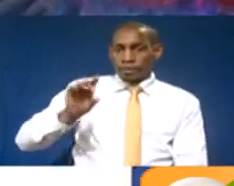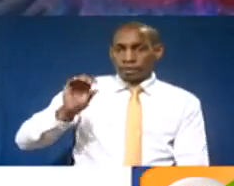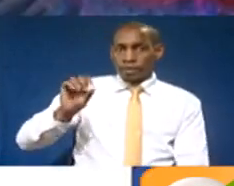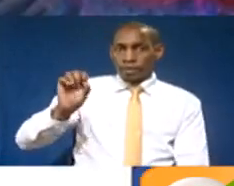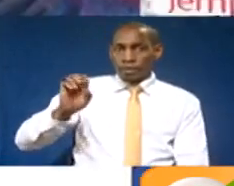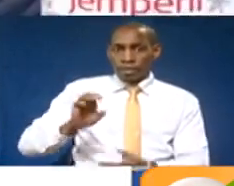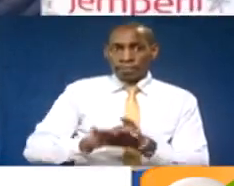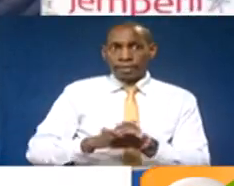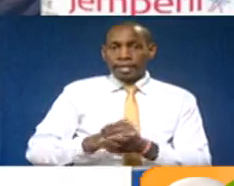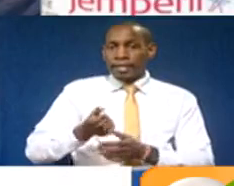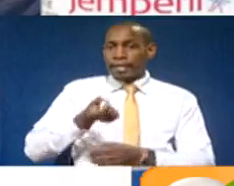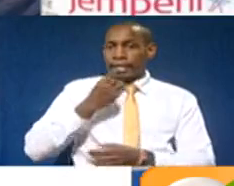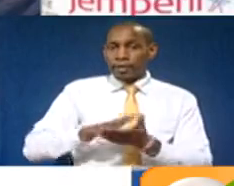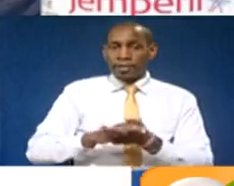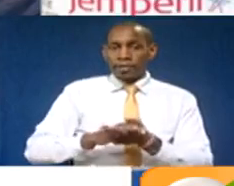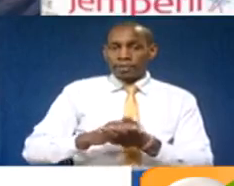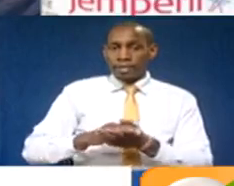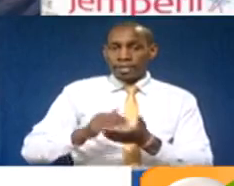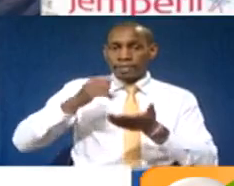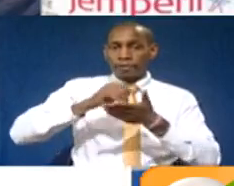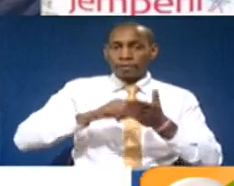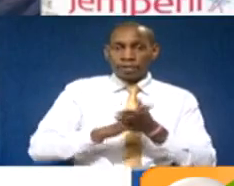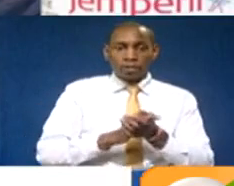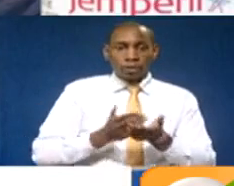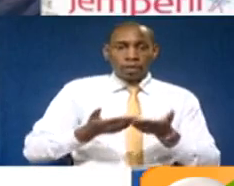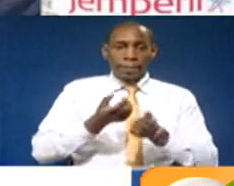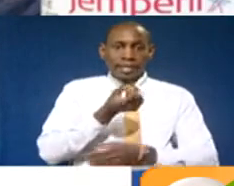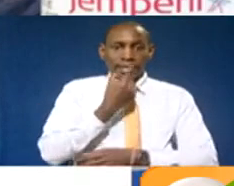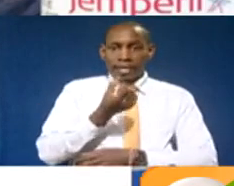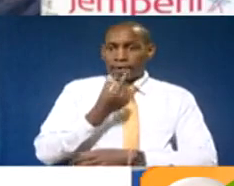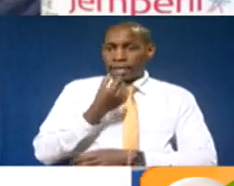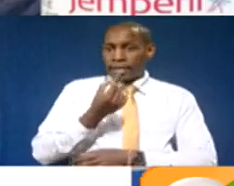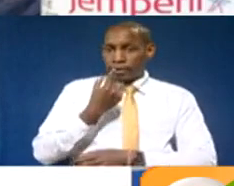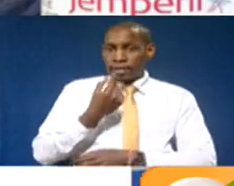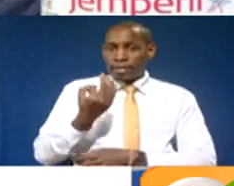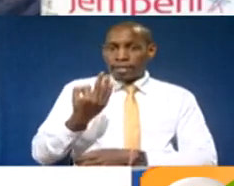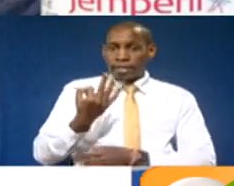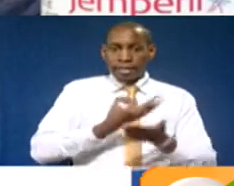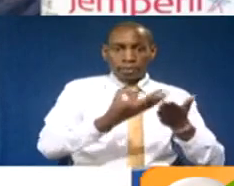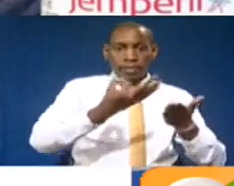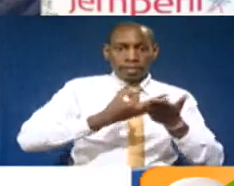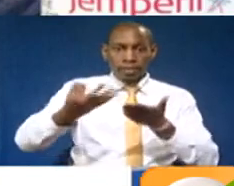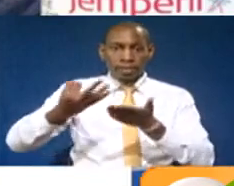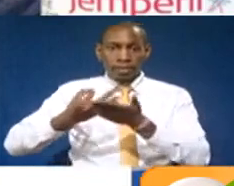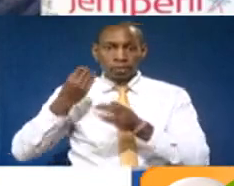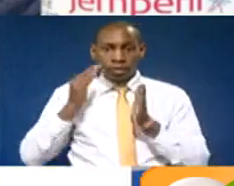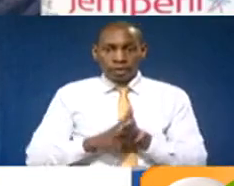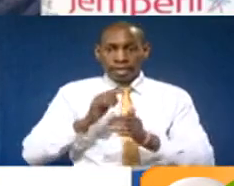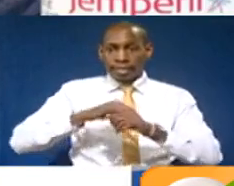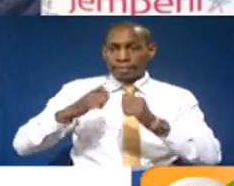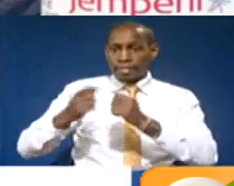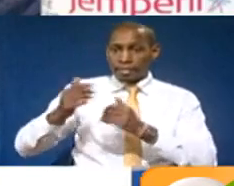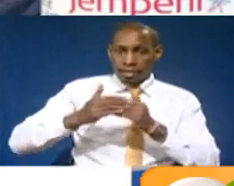The researchers' treatment plan had consisted of administering doses of dostarlimab every 3 weeks to the patients for